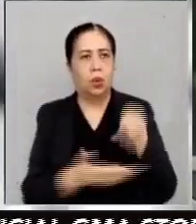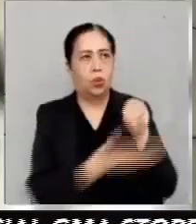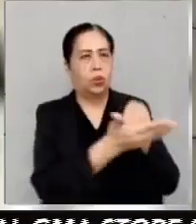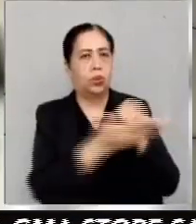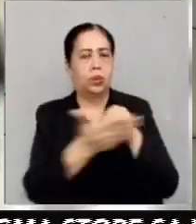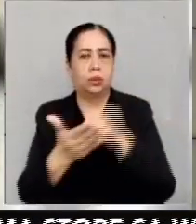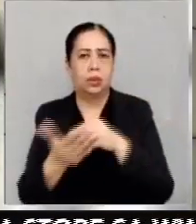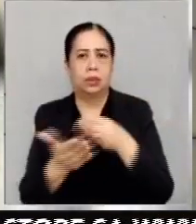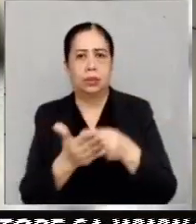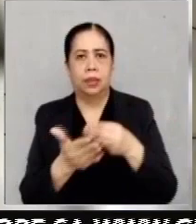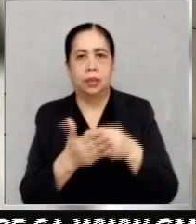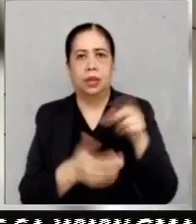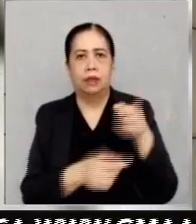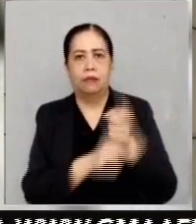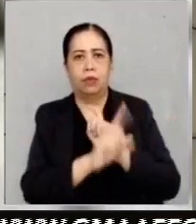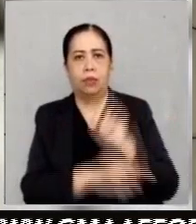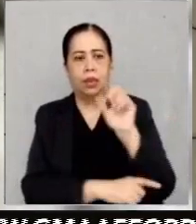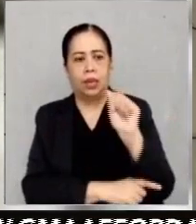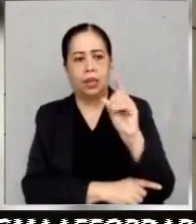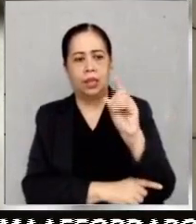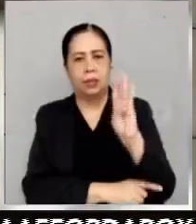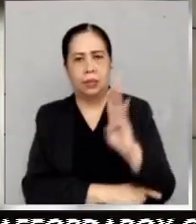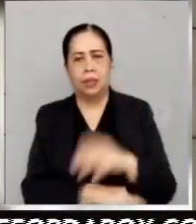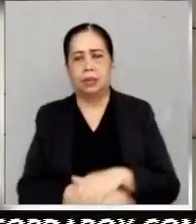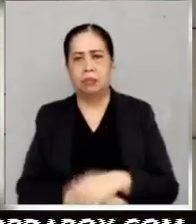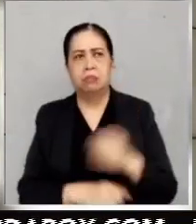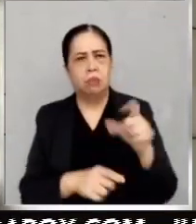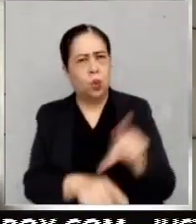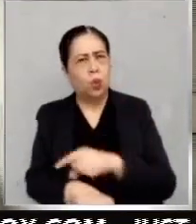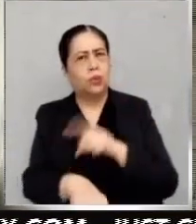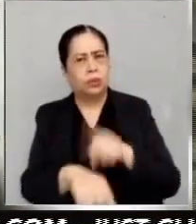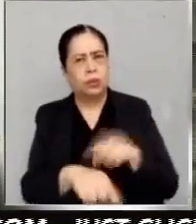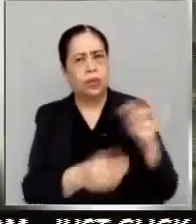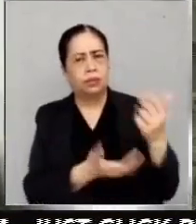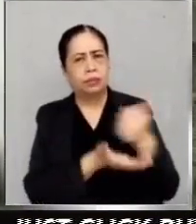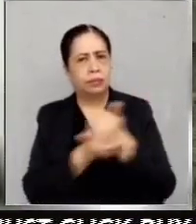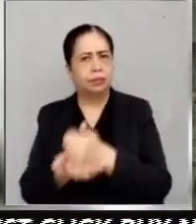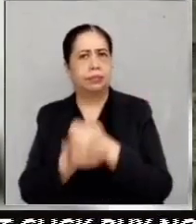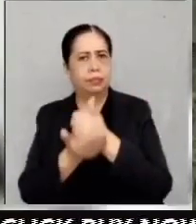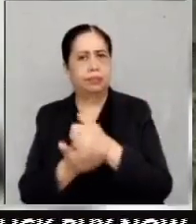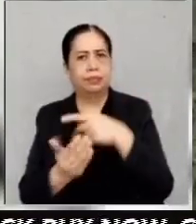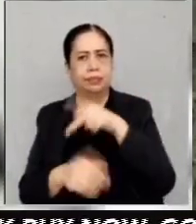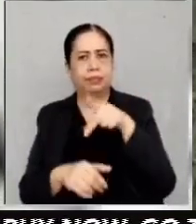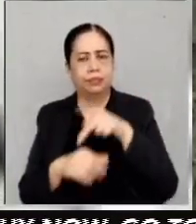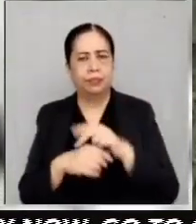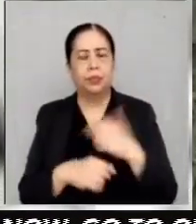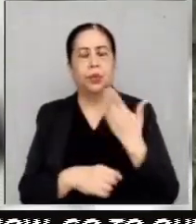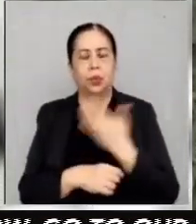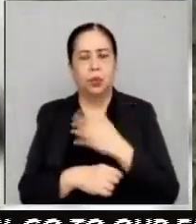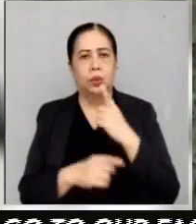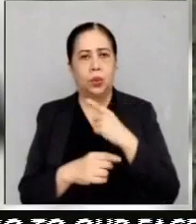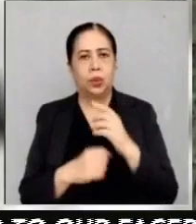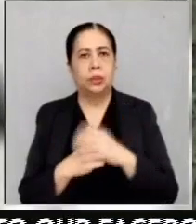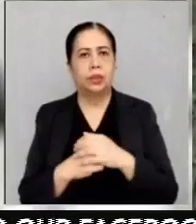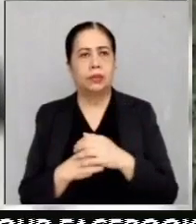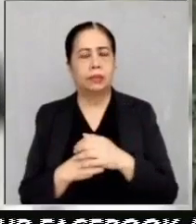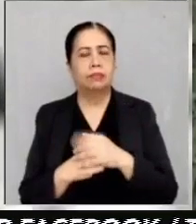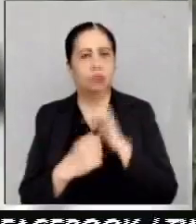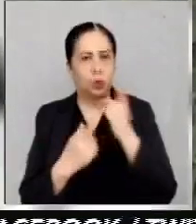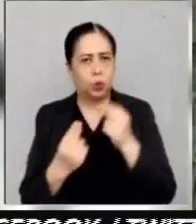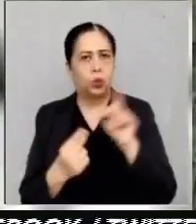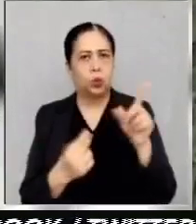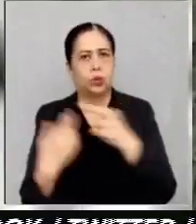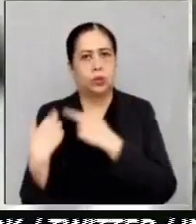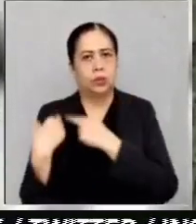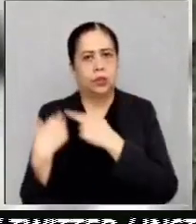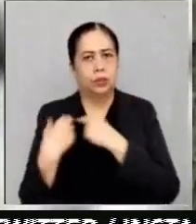ADB na halos 6 na dekada ng tumutulong sa mga halagang proyekto ng bansa. We will meet those responsibilities. We